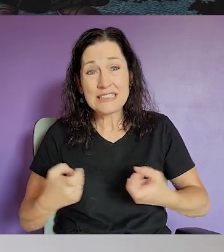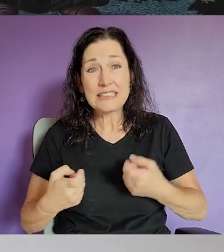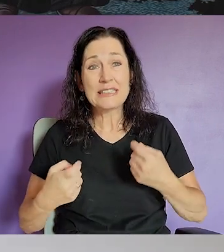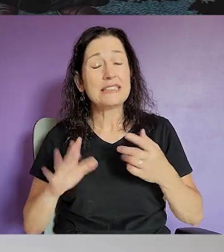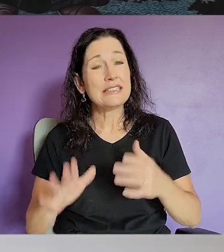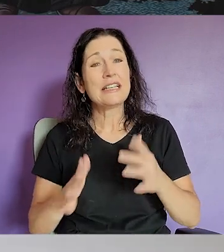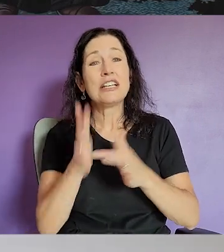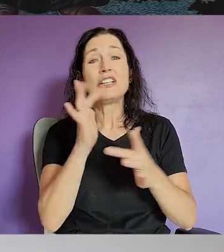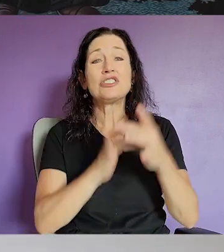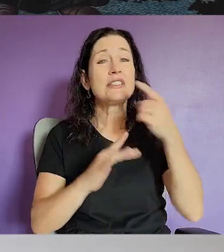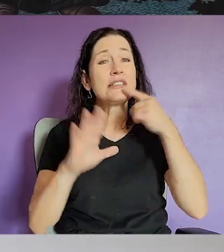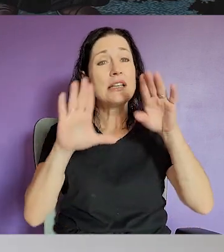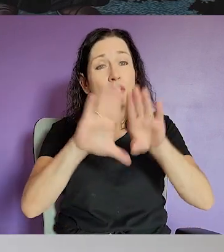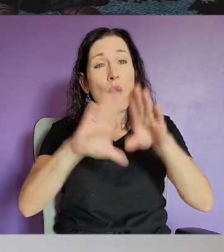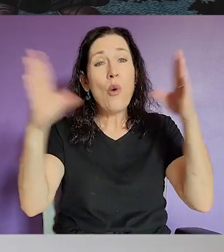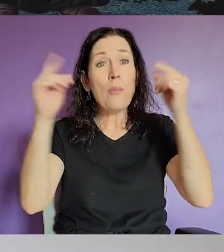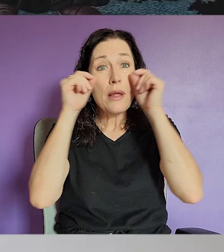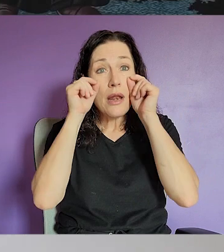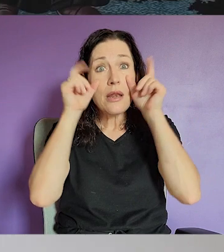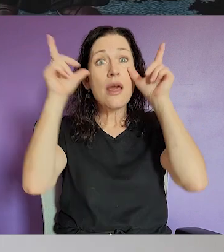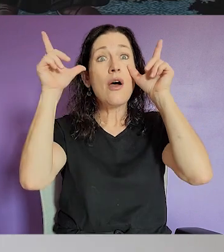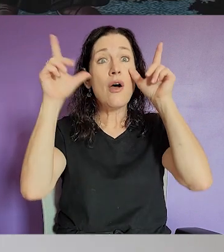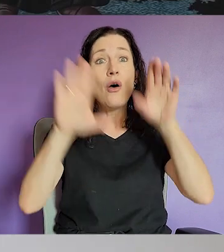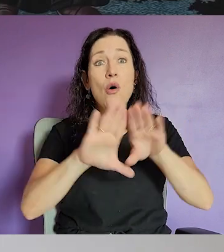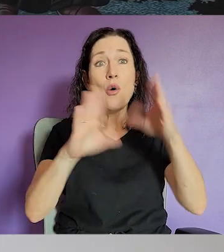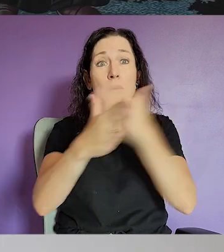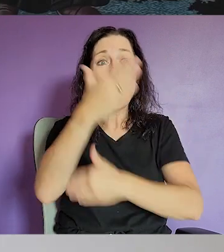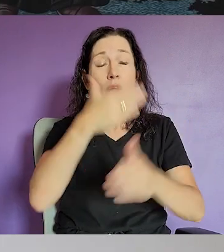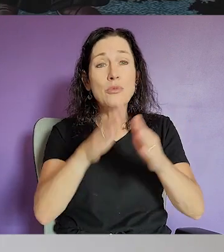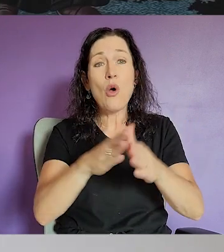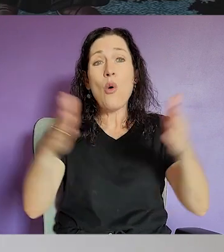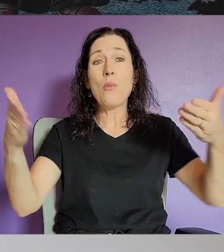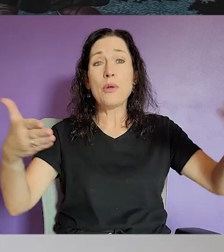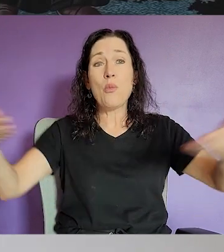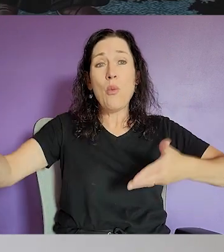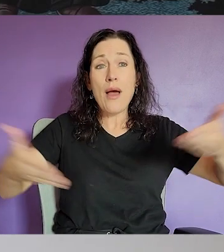arms a little wider, open your eyes a little brighter.